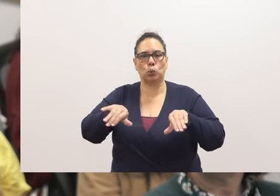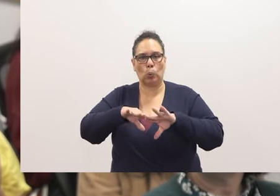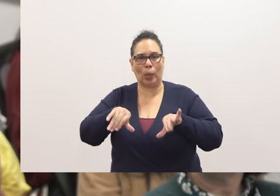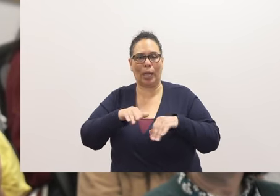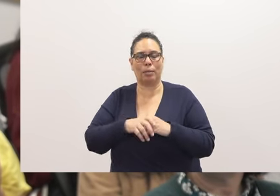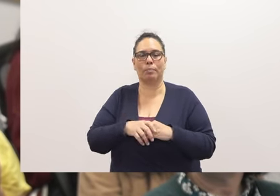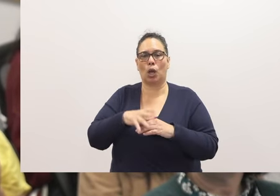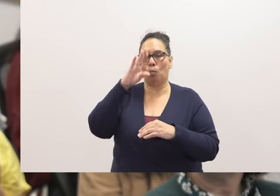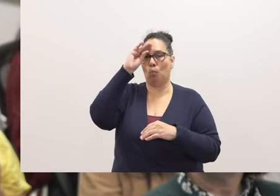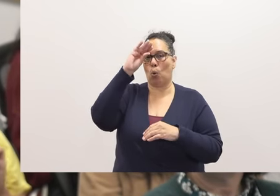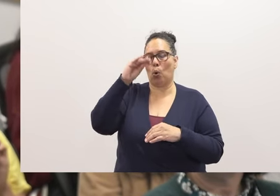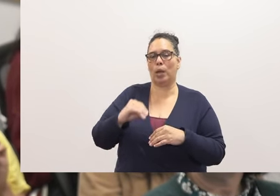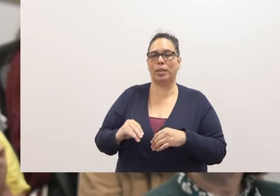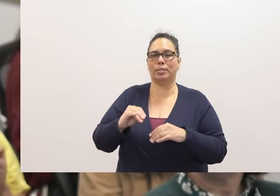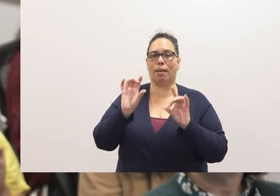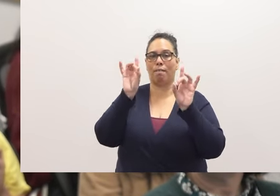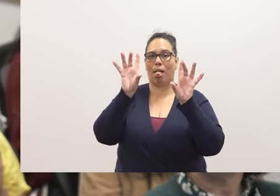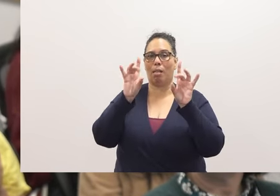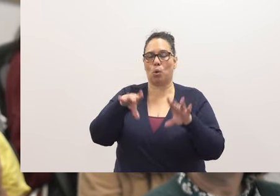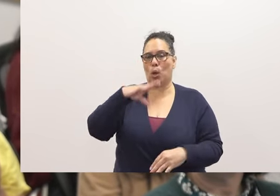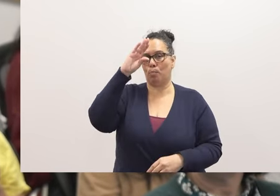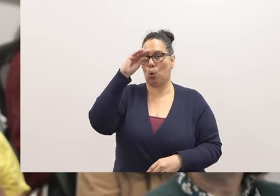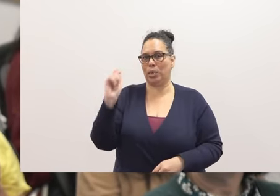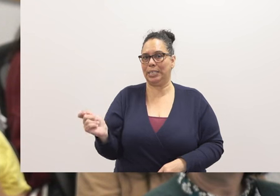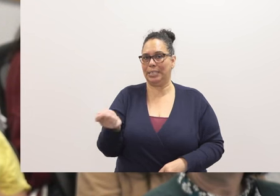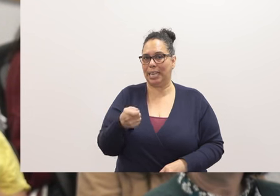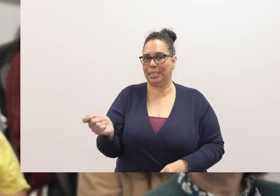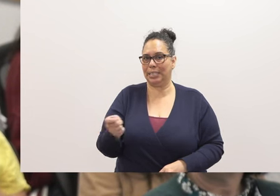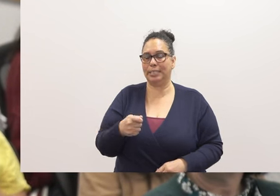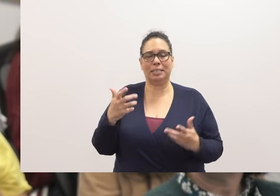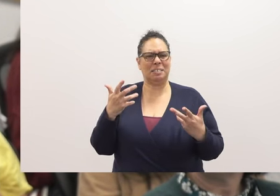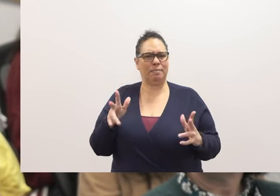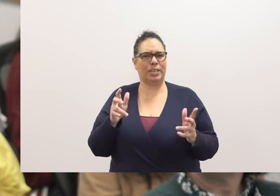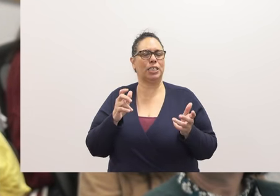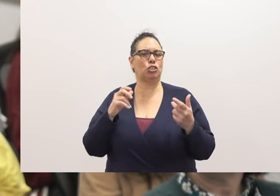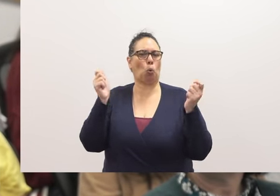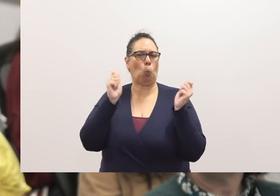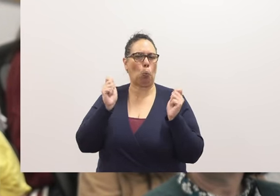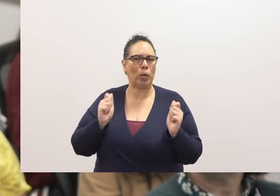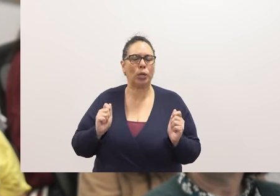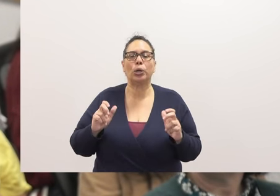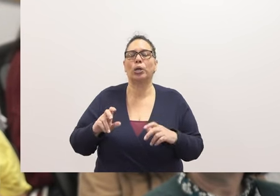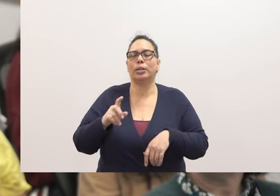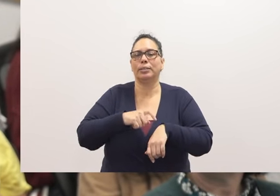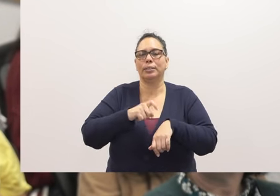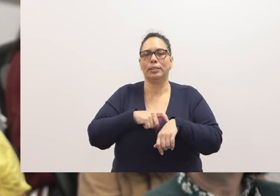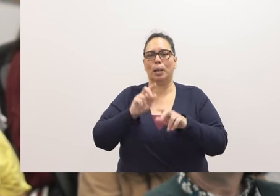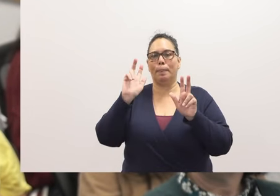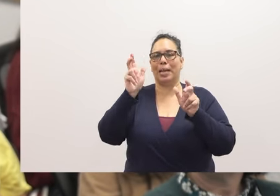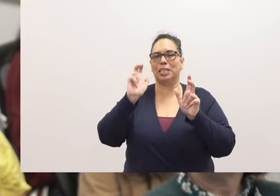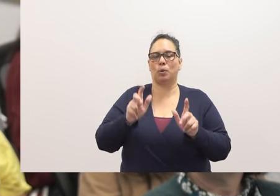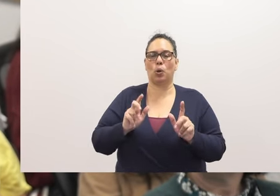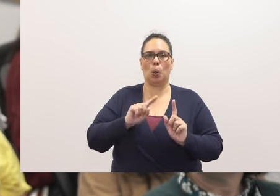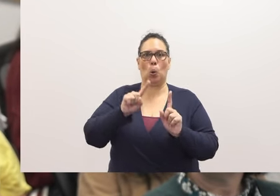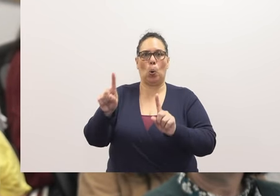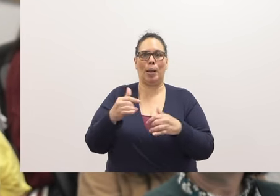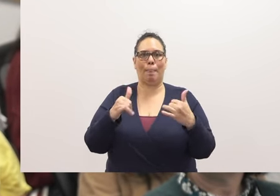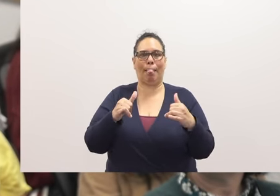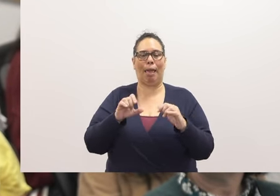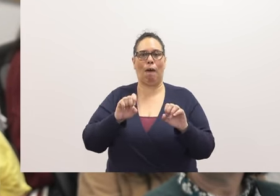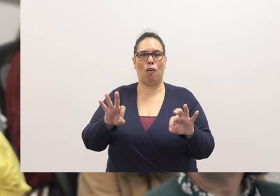boys tennis. We finished the winter season with all of our soccer and basketball teams reaching playoffs for the first time in a